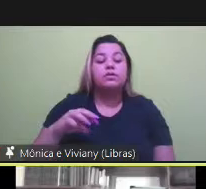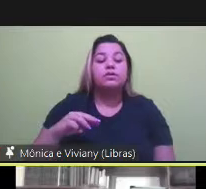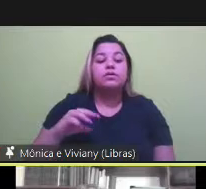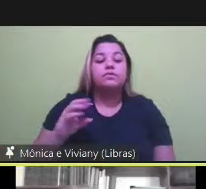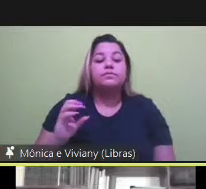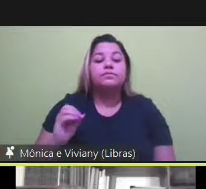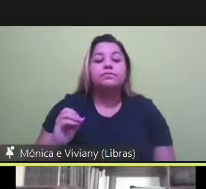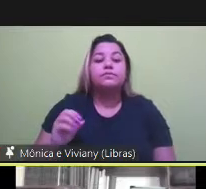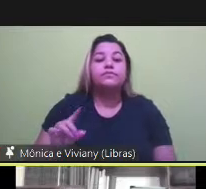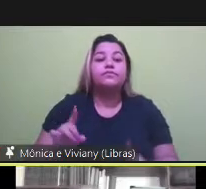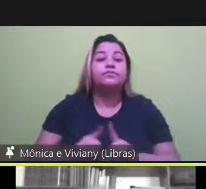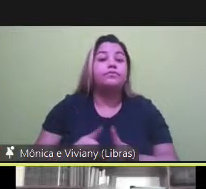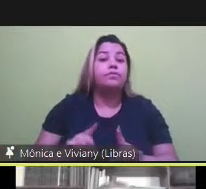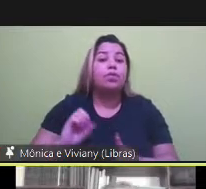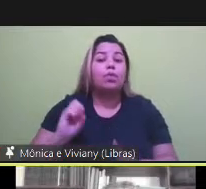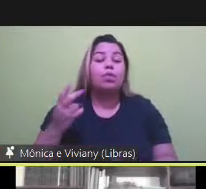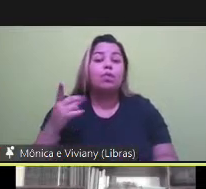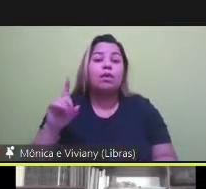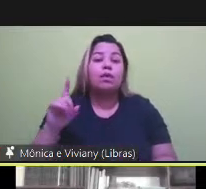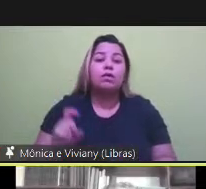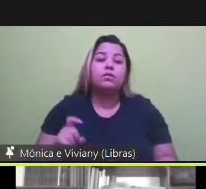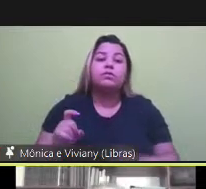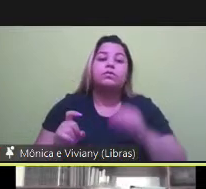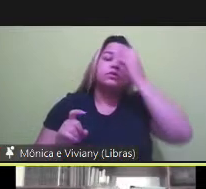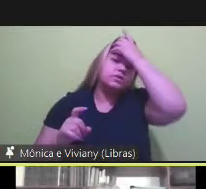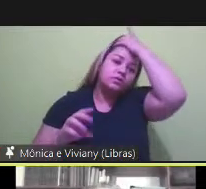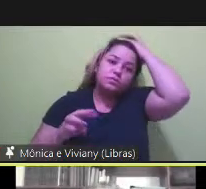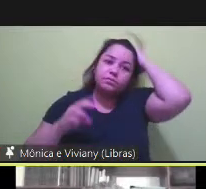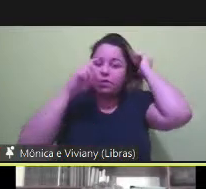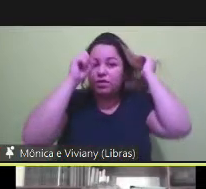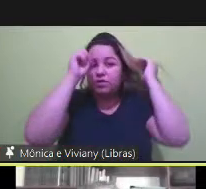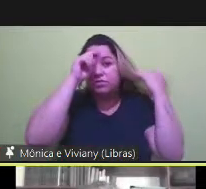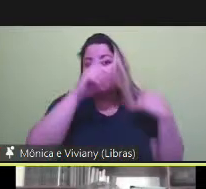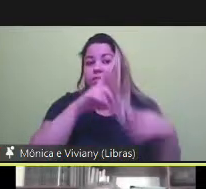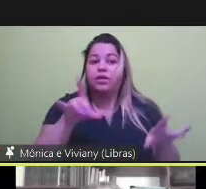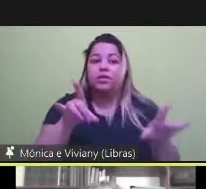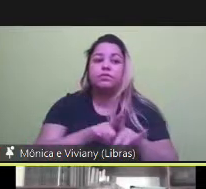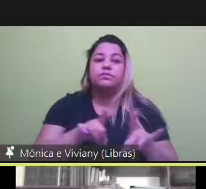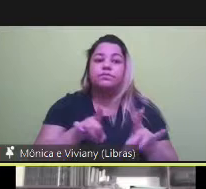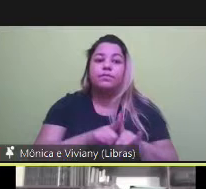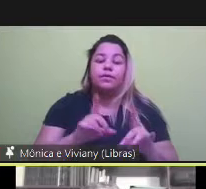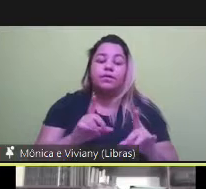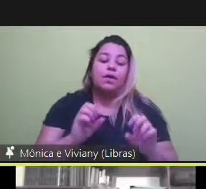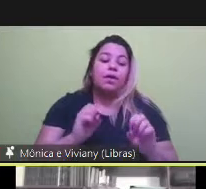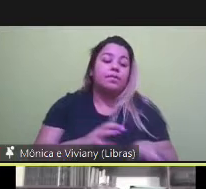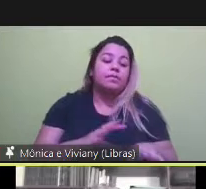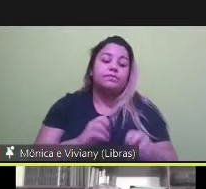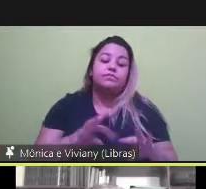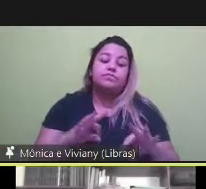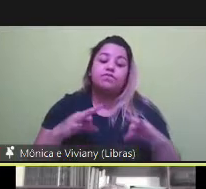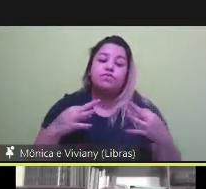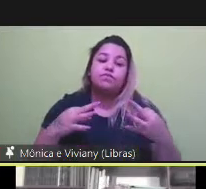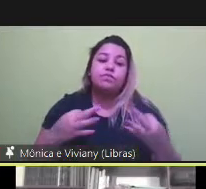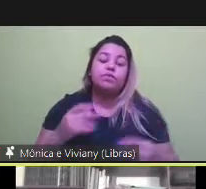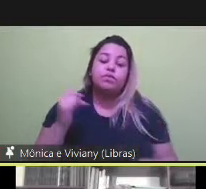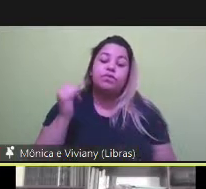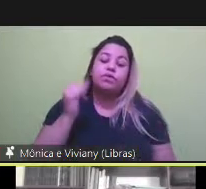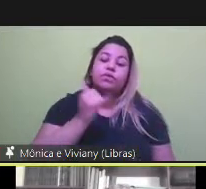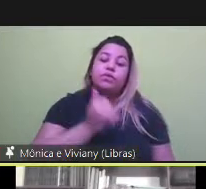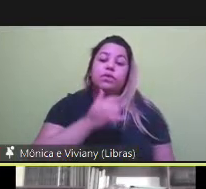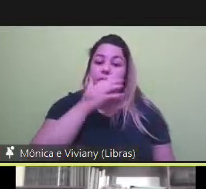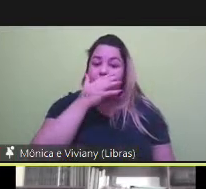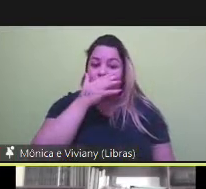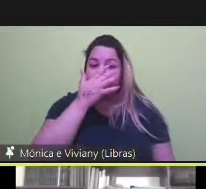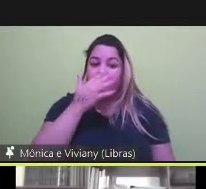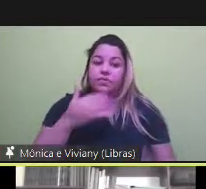from different departments, and we went to the educational centers to talk about this topic, to